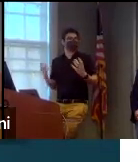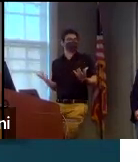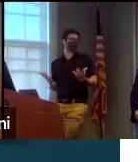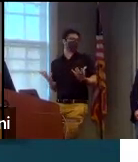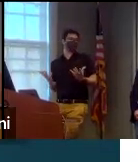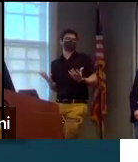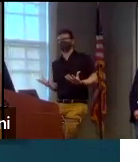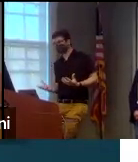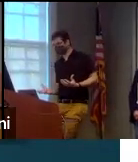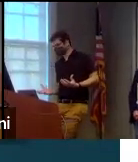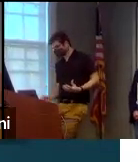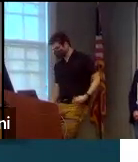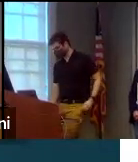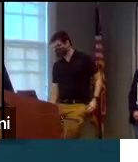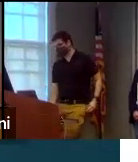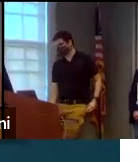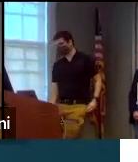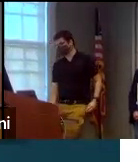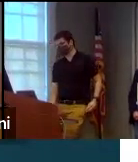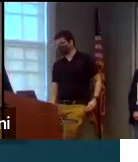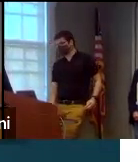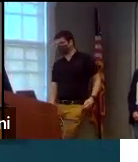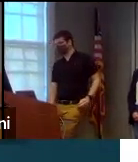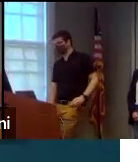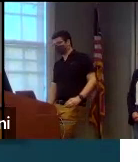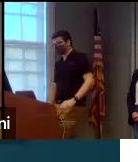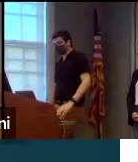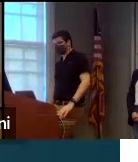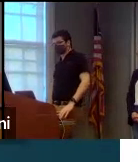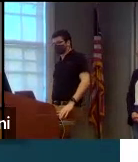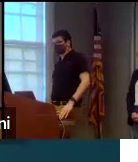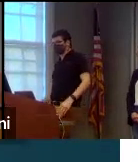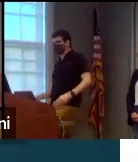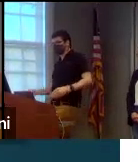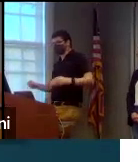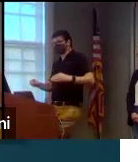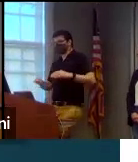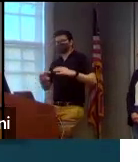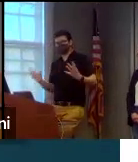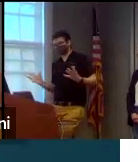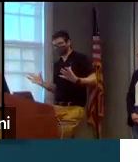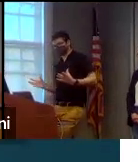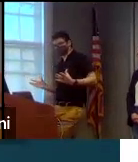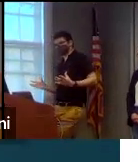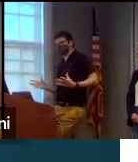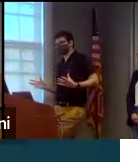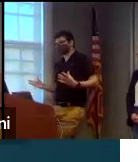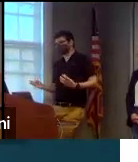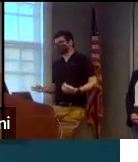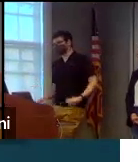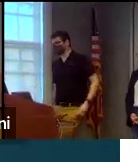a common issue in any spatial analysis. And of course, we have to look at